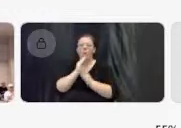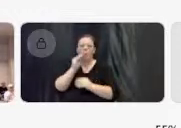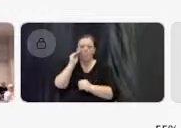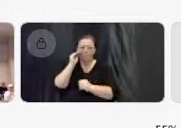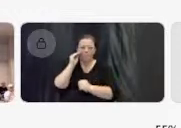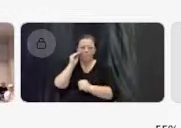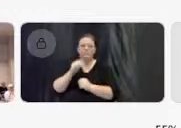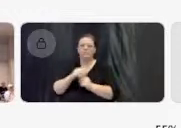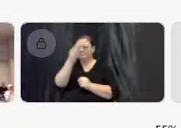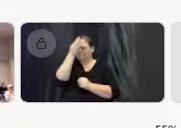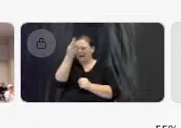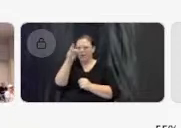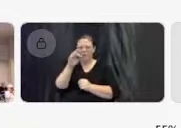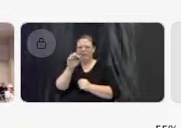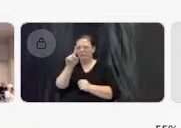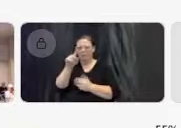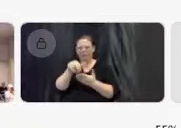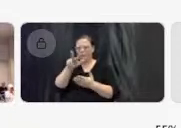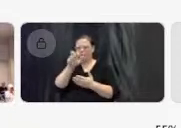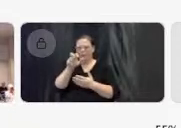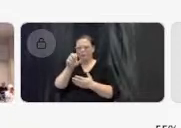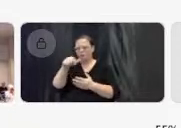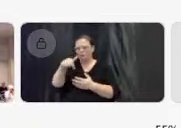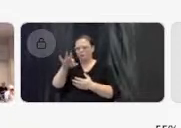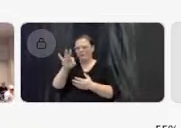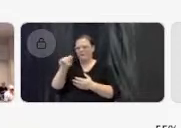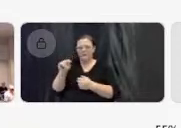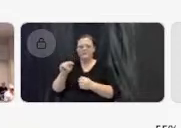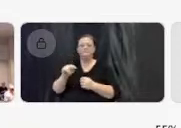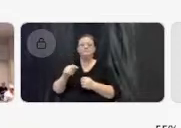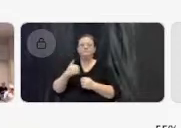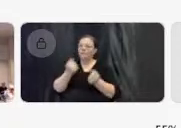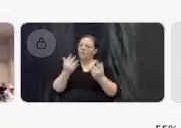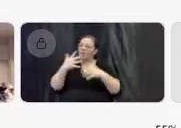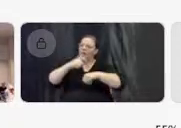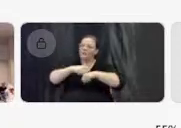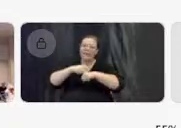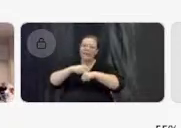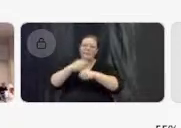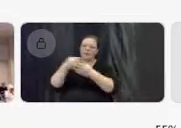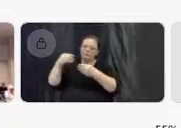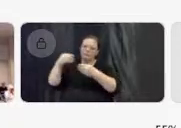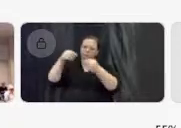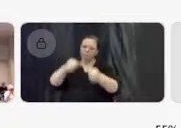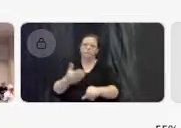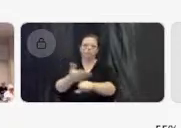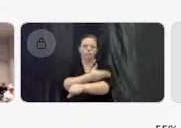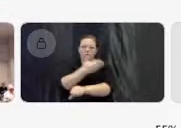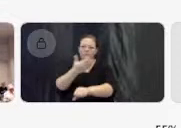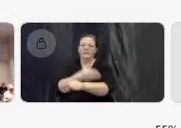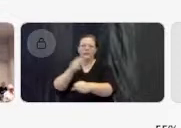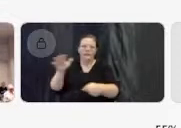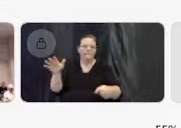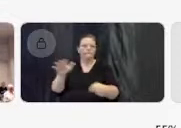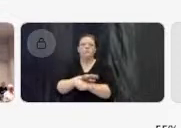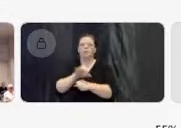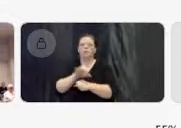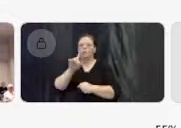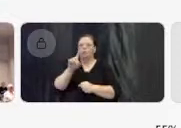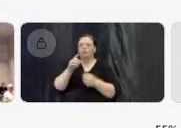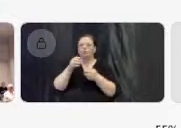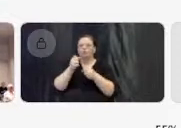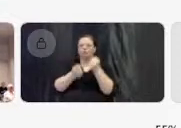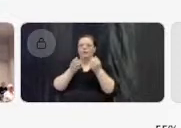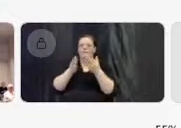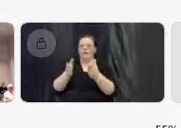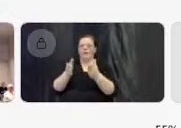It's barely 1,300 square feet. I spent a lot of time and money redoing that whole driveway, and you can actually